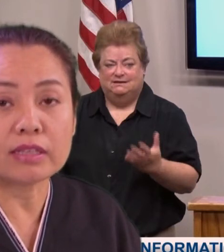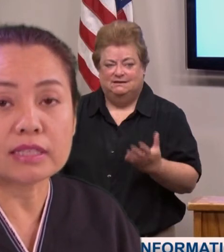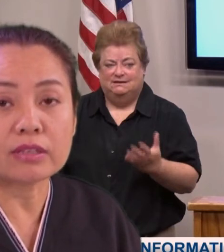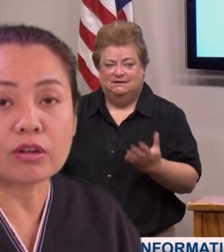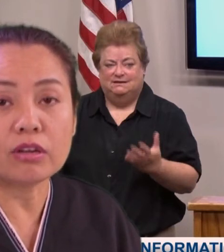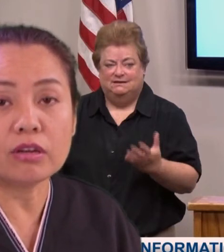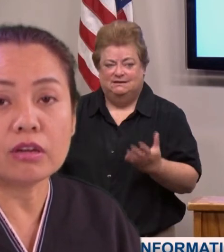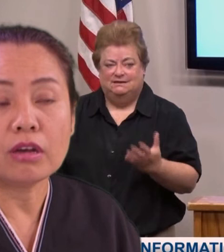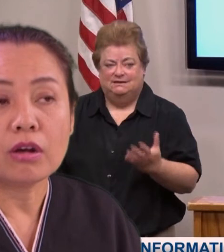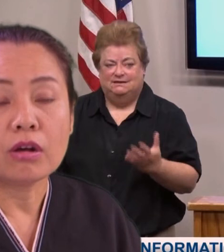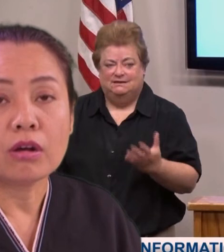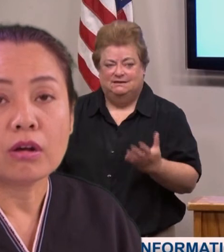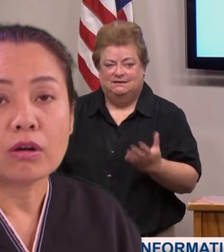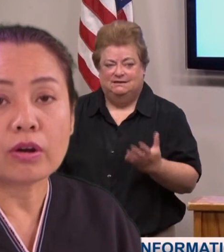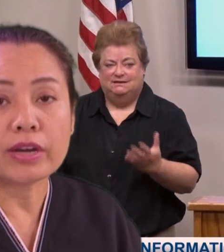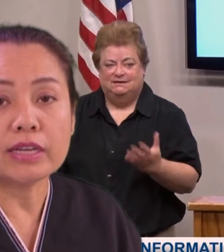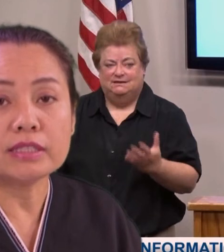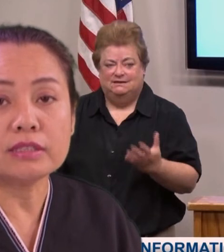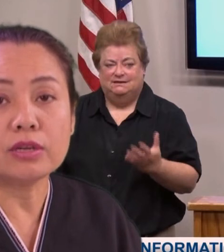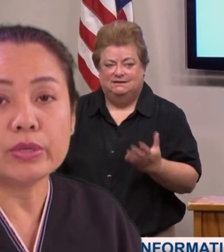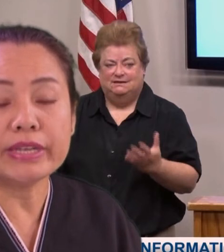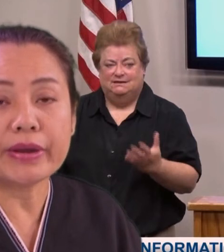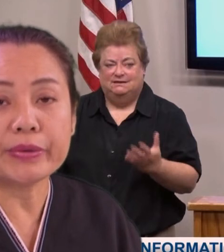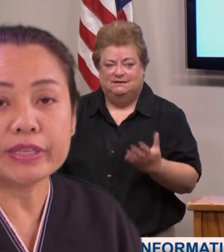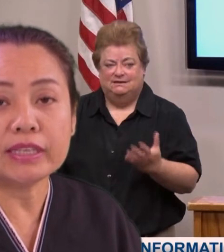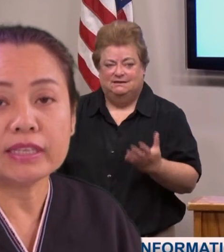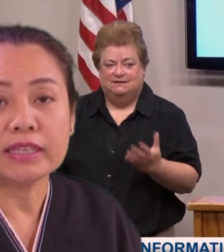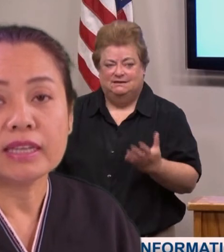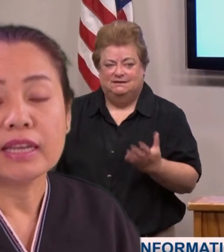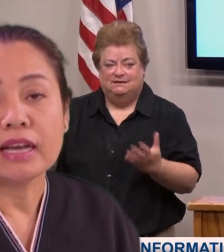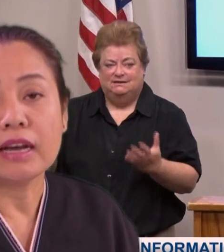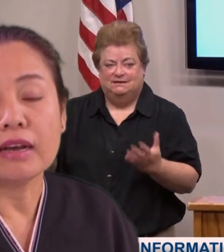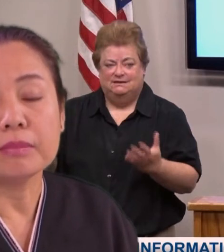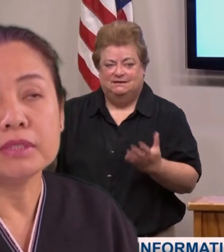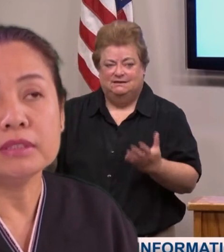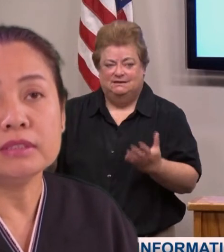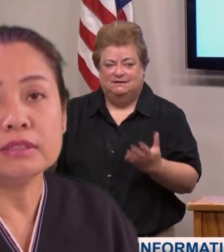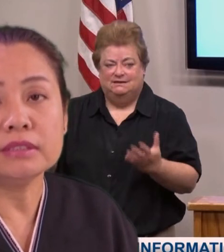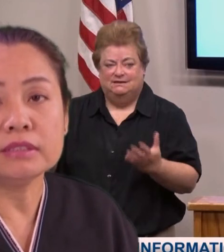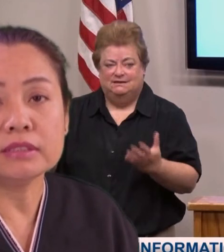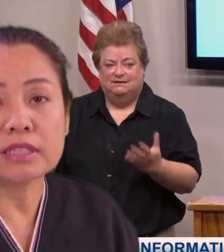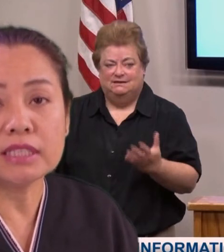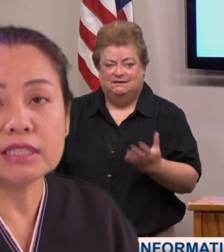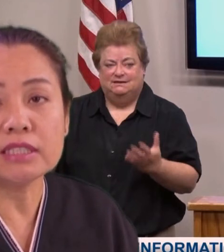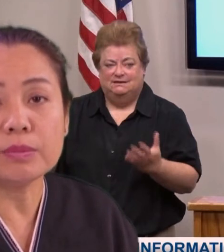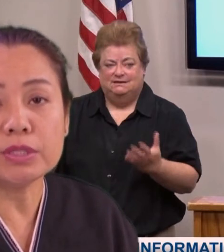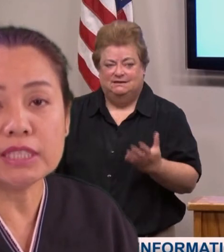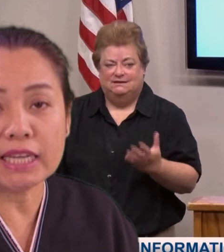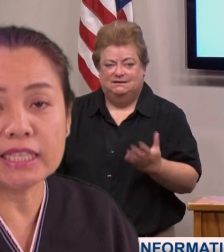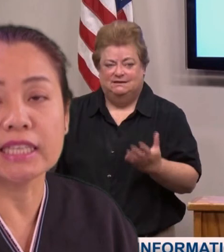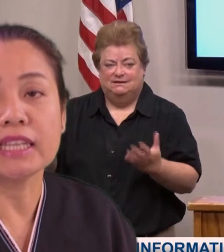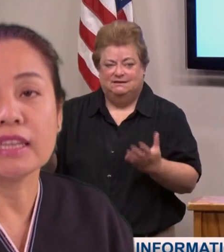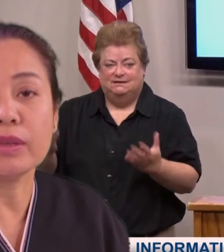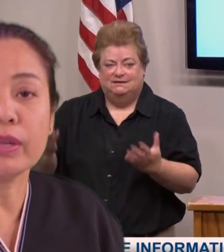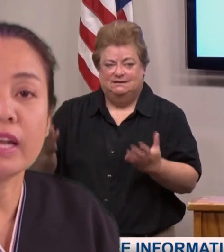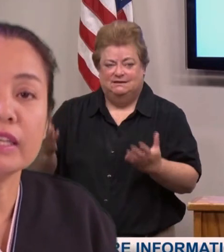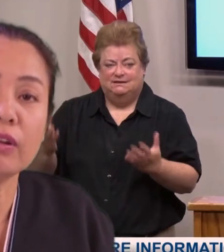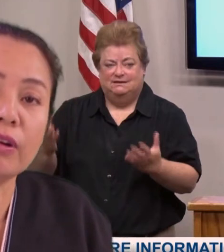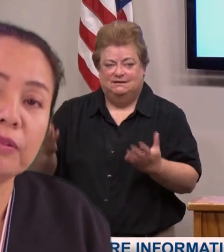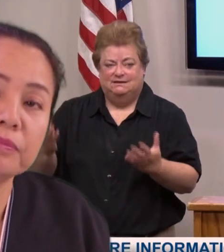your question.